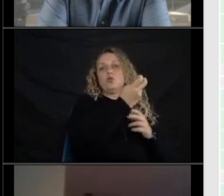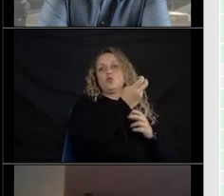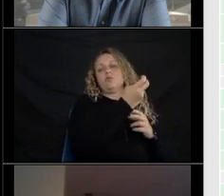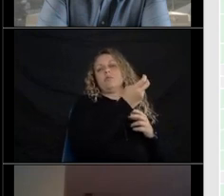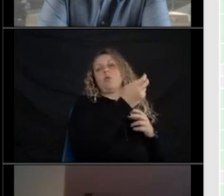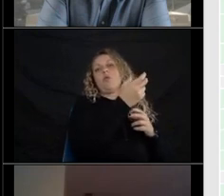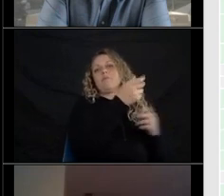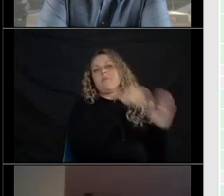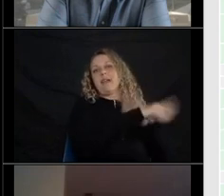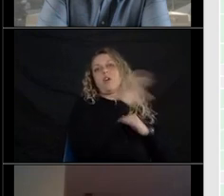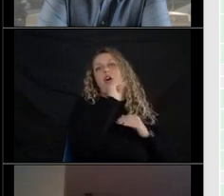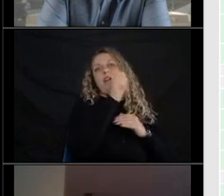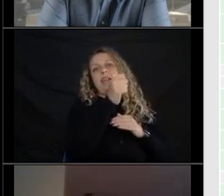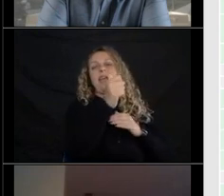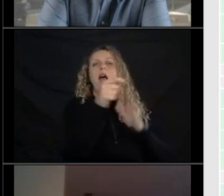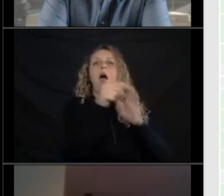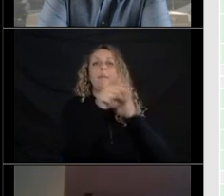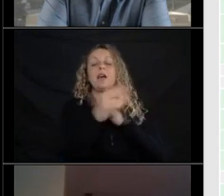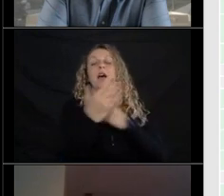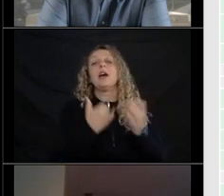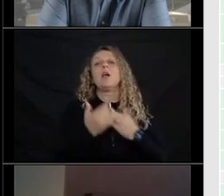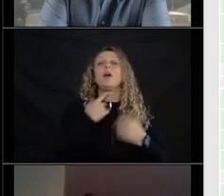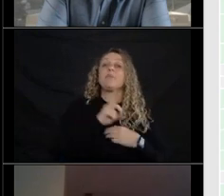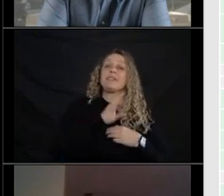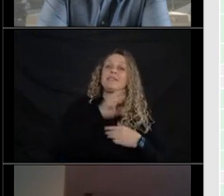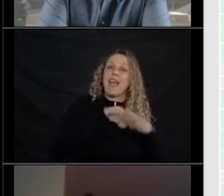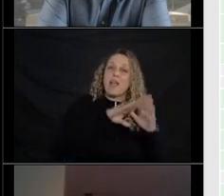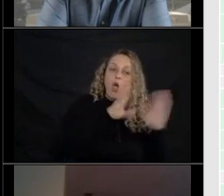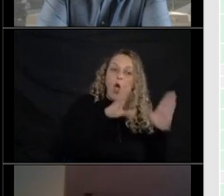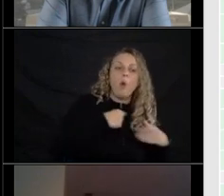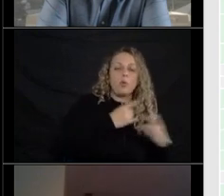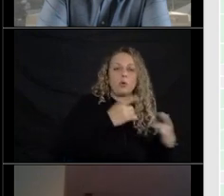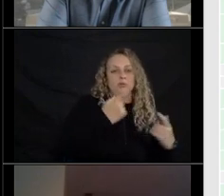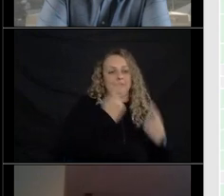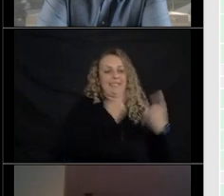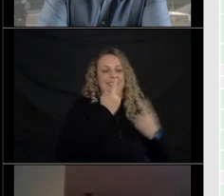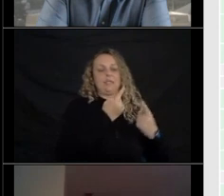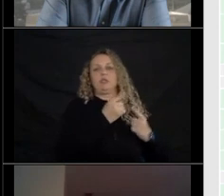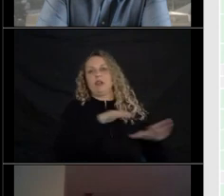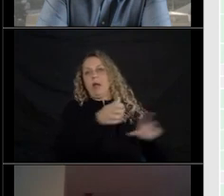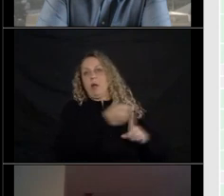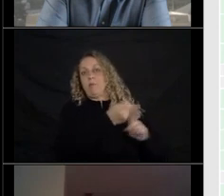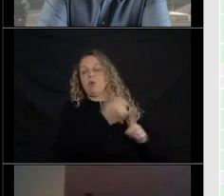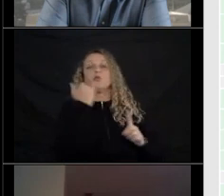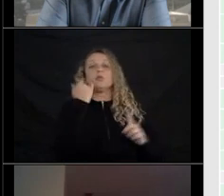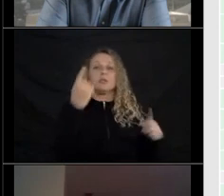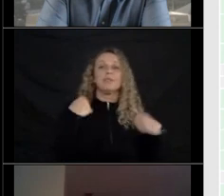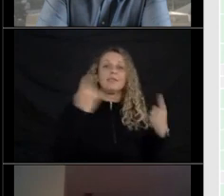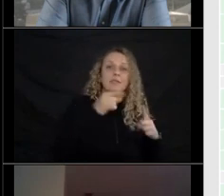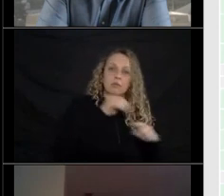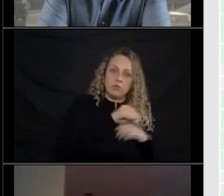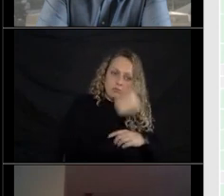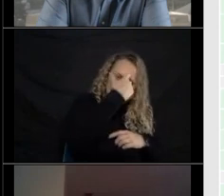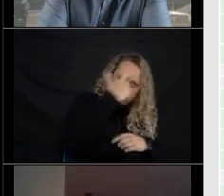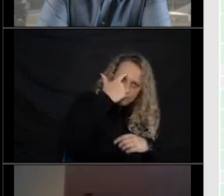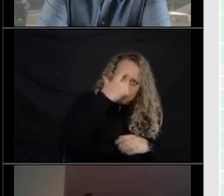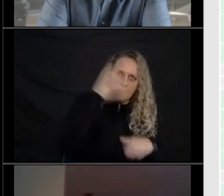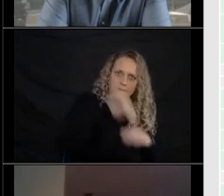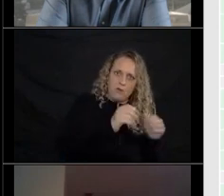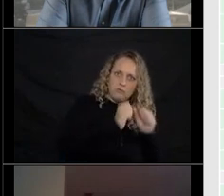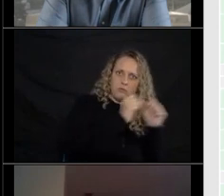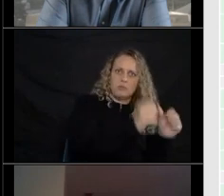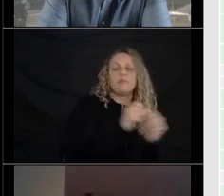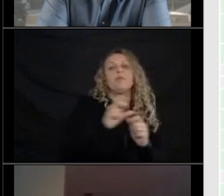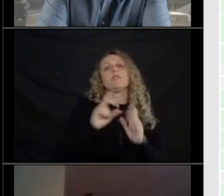And whereas exposure to domestic violence in a home with children is considered child abuse, with lifelong effects on the children involved. The